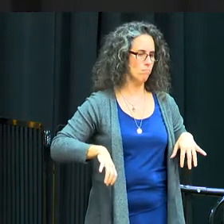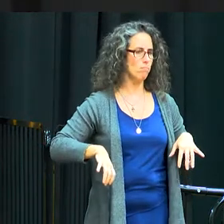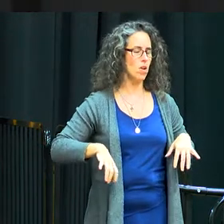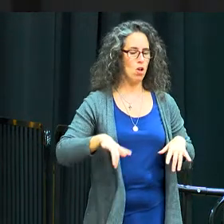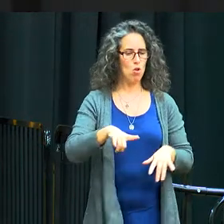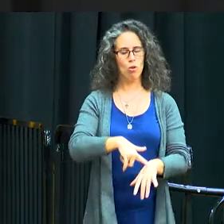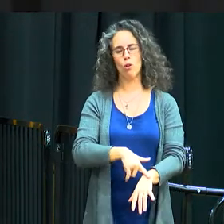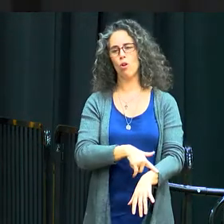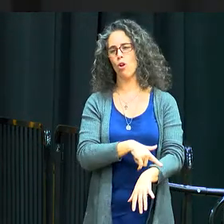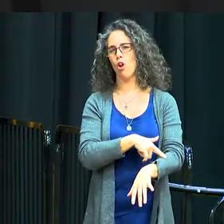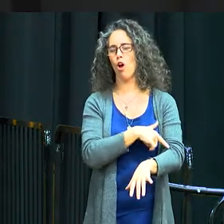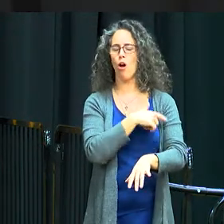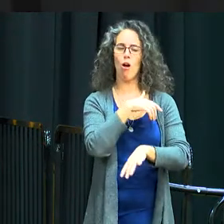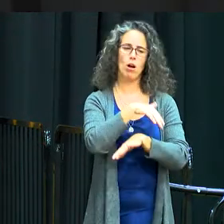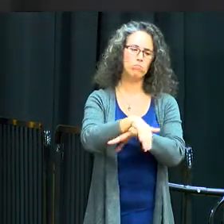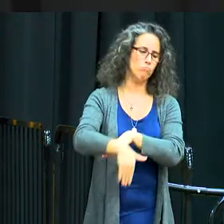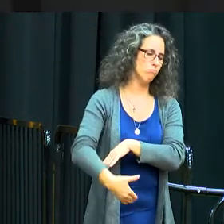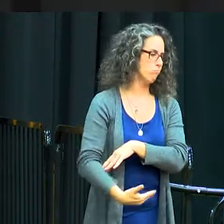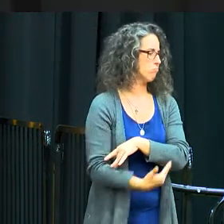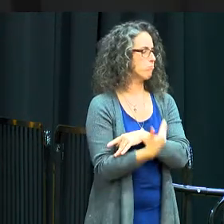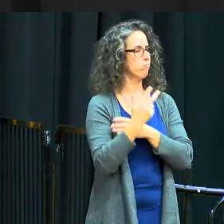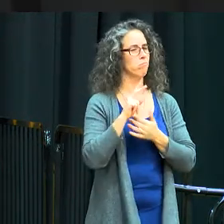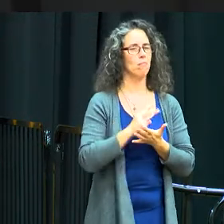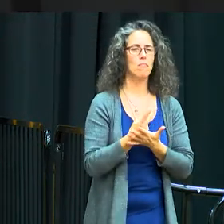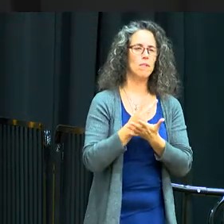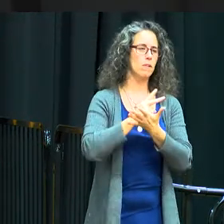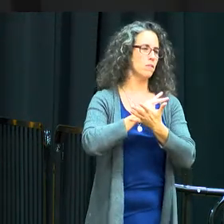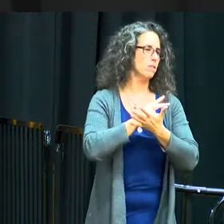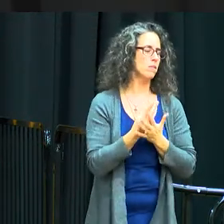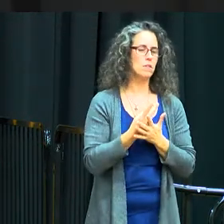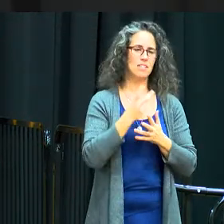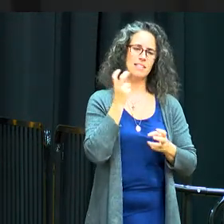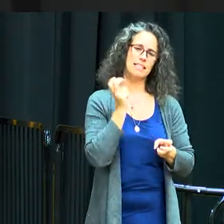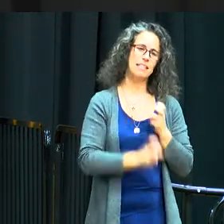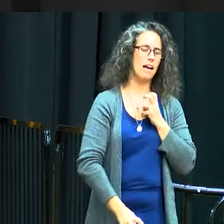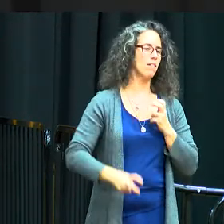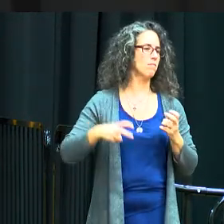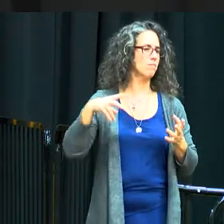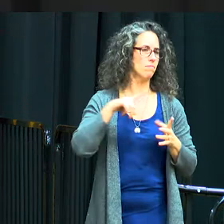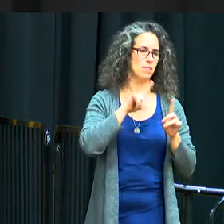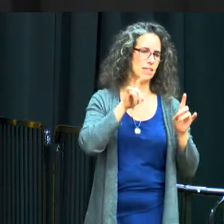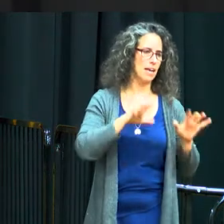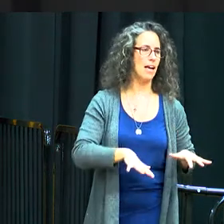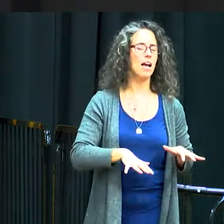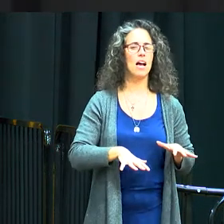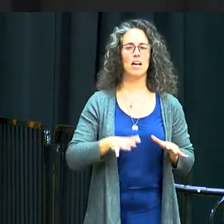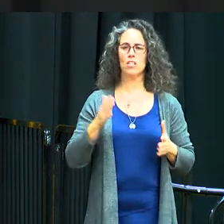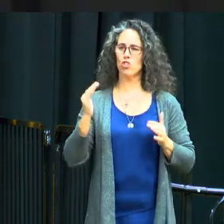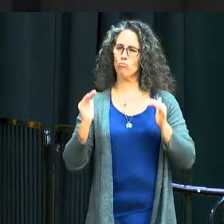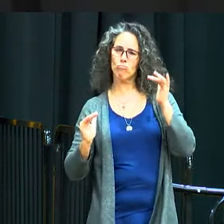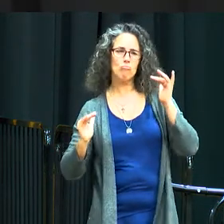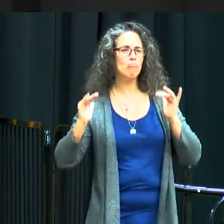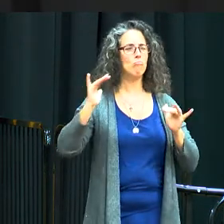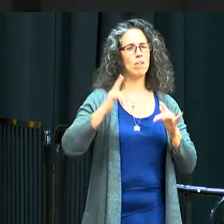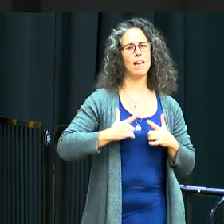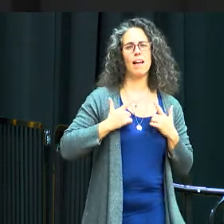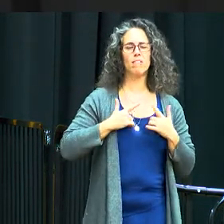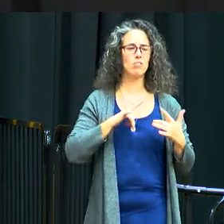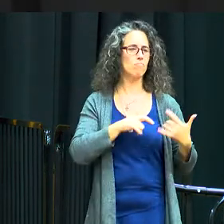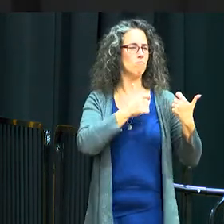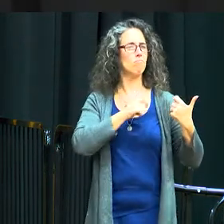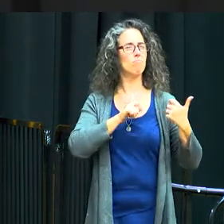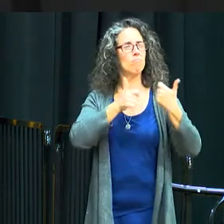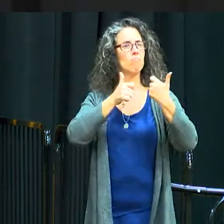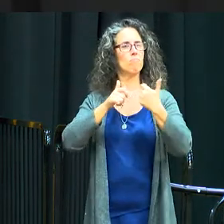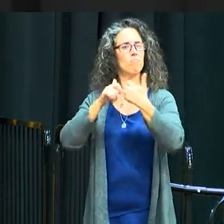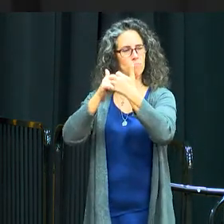sleepless nights, the difficult exams, and juggling life's challenges, those are some of the obstacles that we grew to